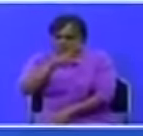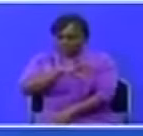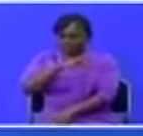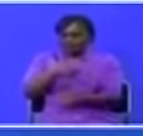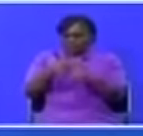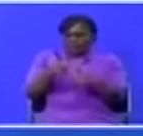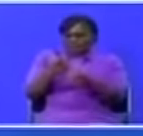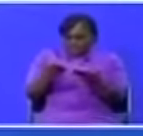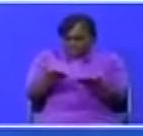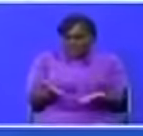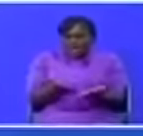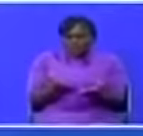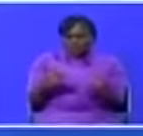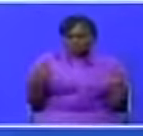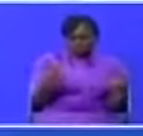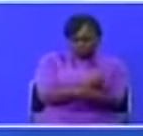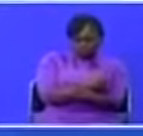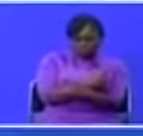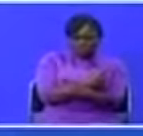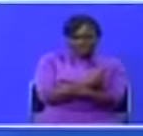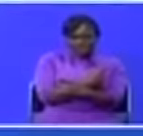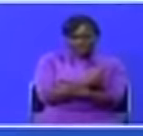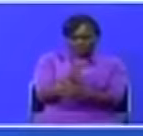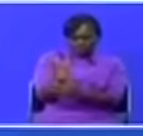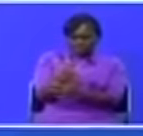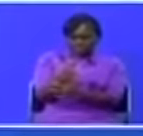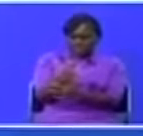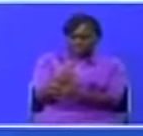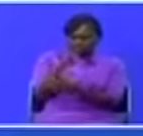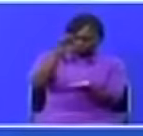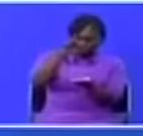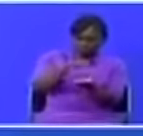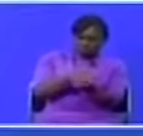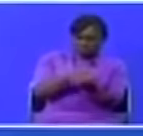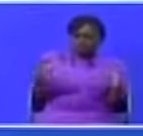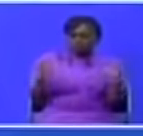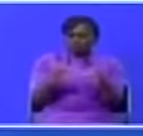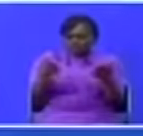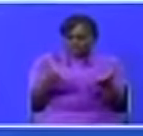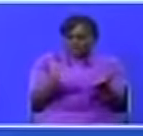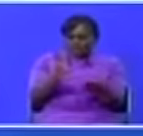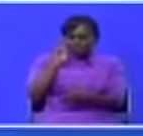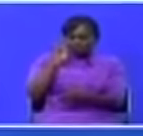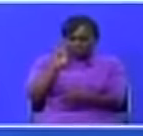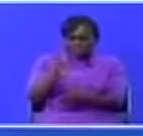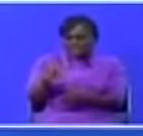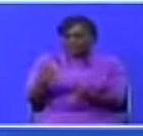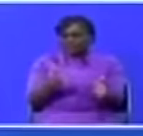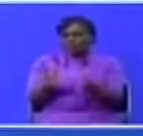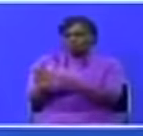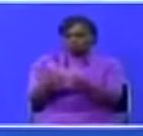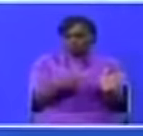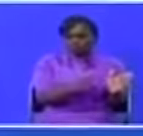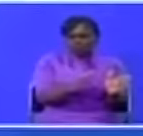but overfishing has seen a serious depletion of fish in this ocean, forcing these communities to look for alternative sources of